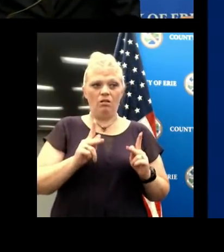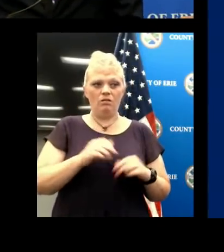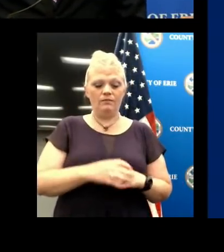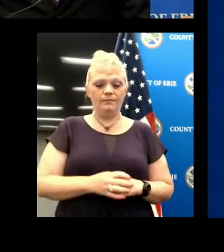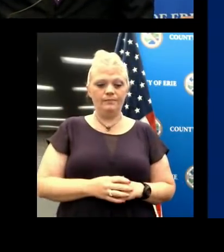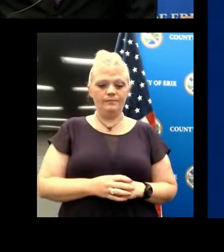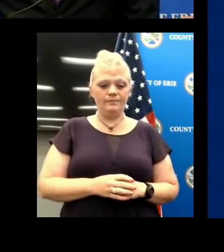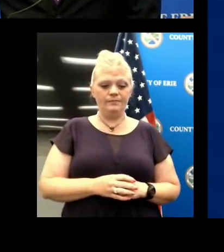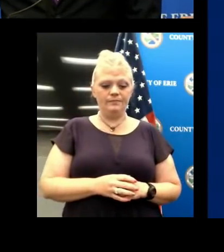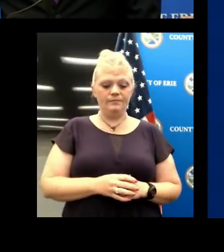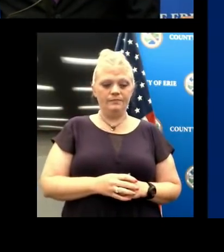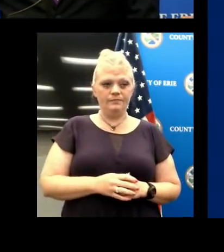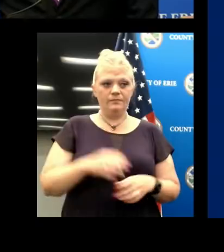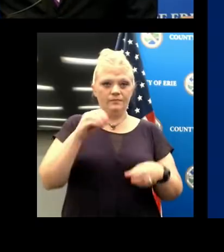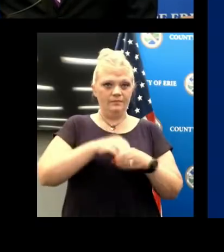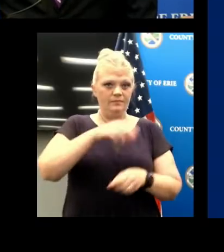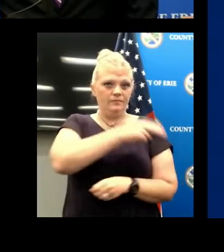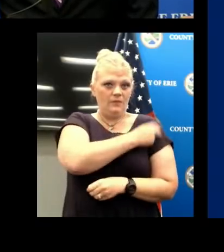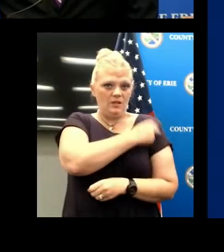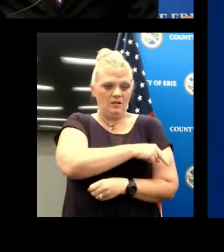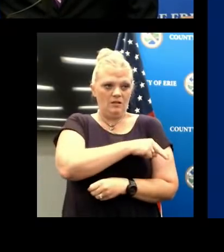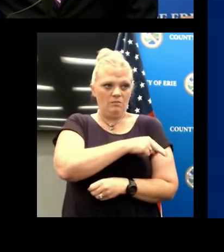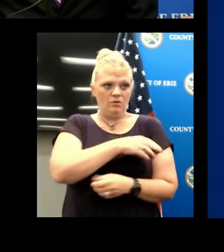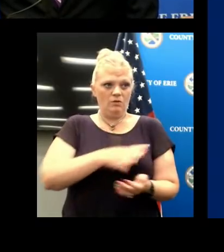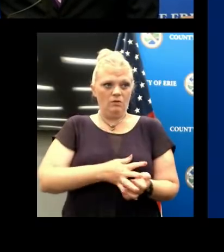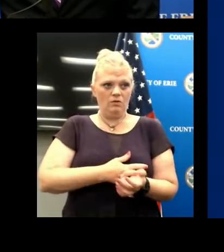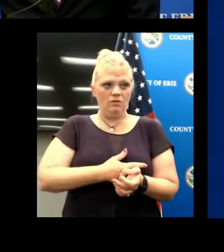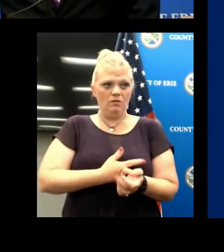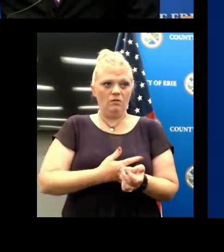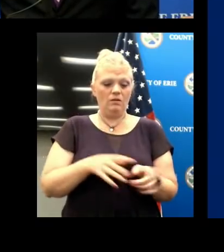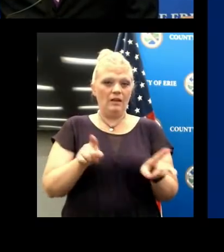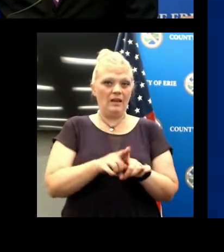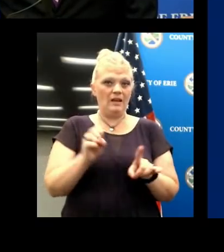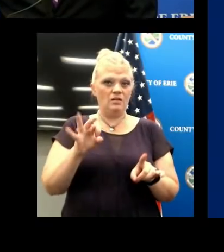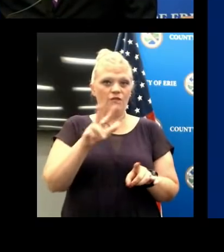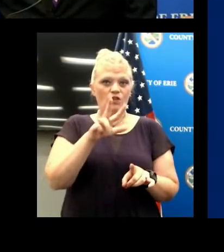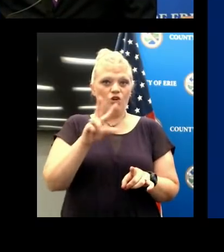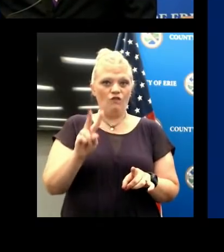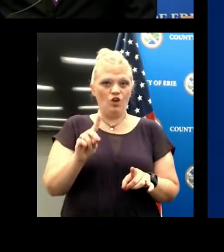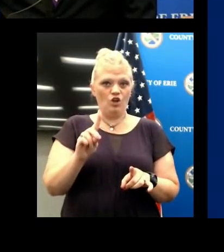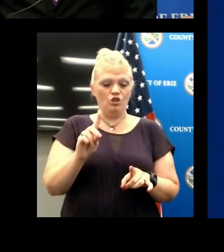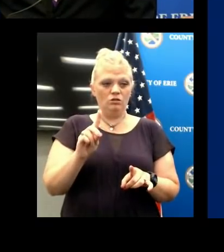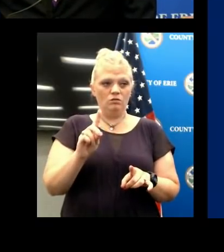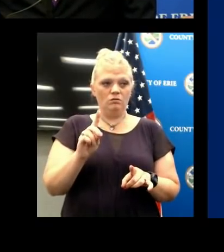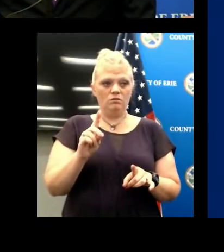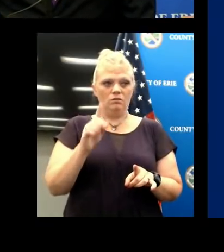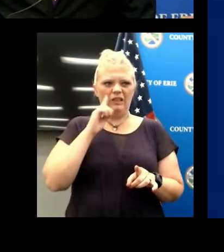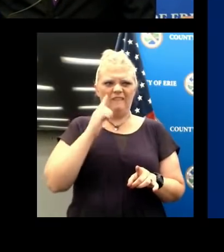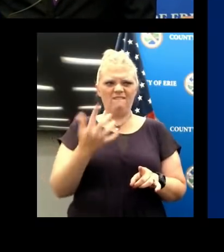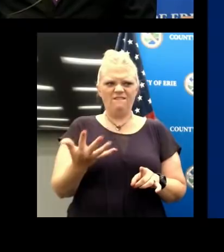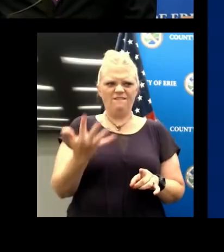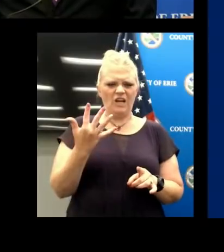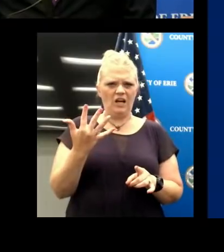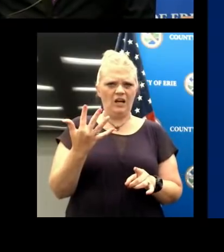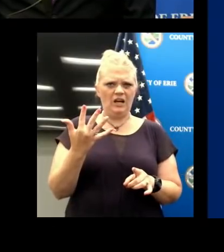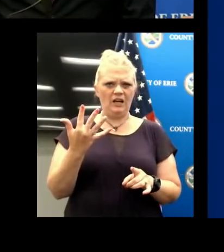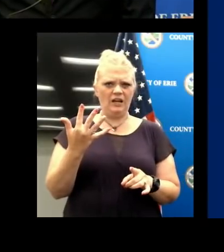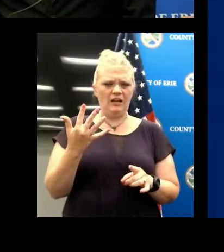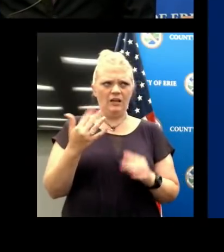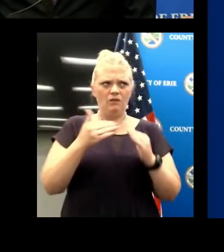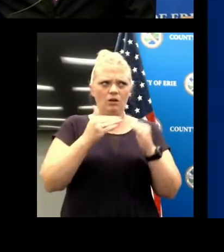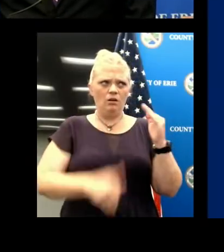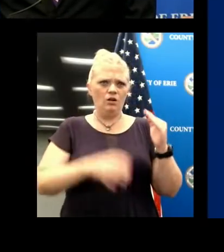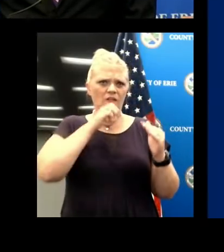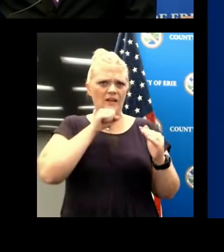are in hospital as of the 31st of August, I believe 5 of them are under the age